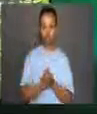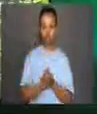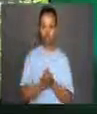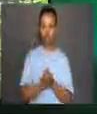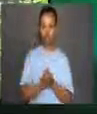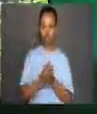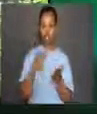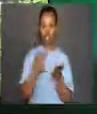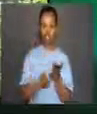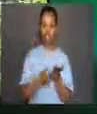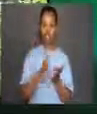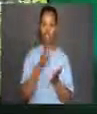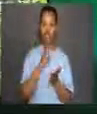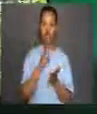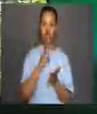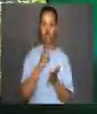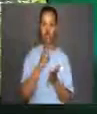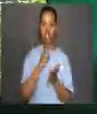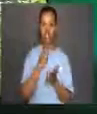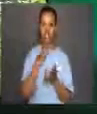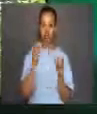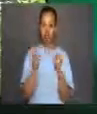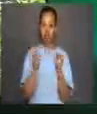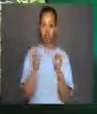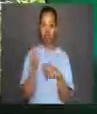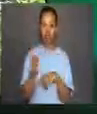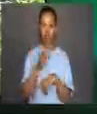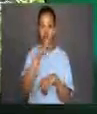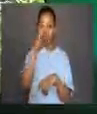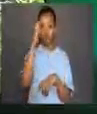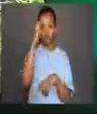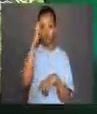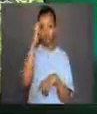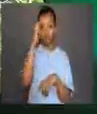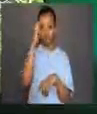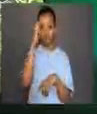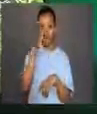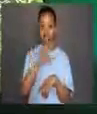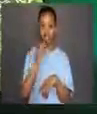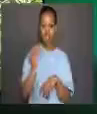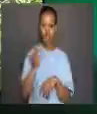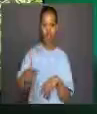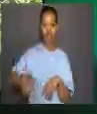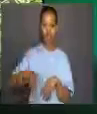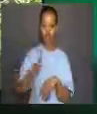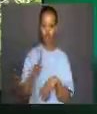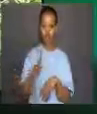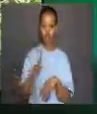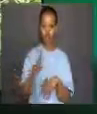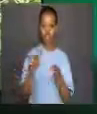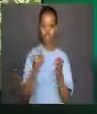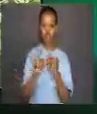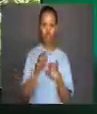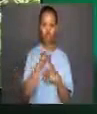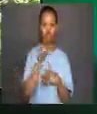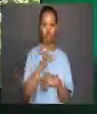Because the water remains frozen and unavailable to plants for most of the